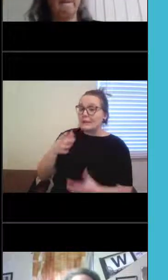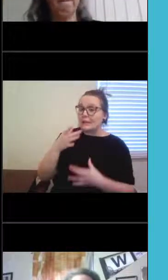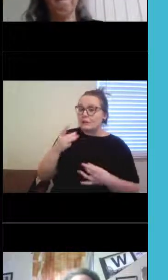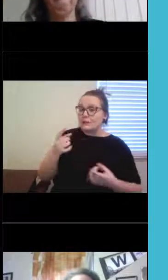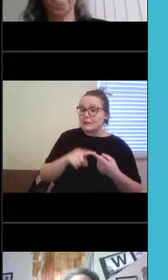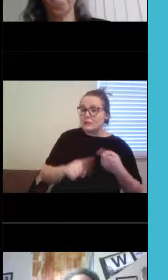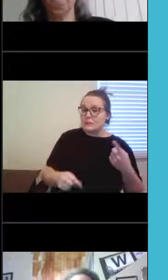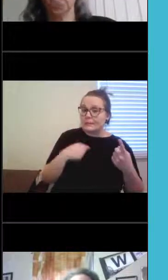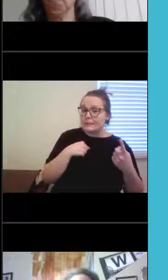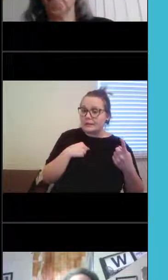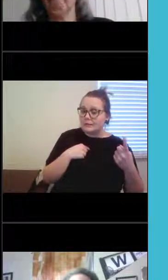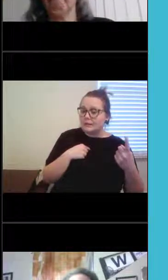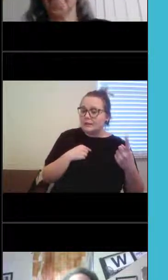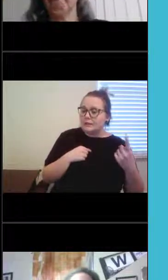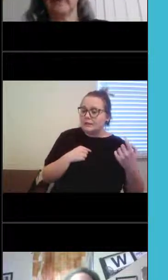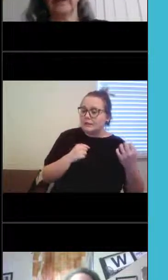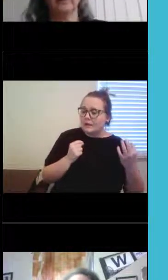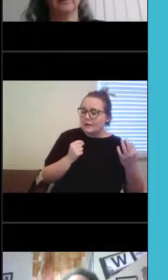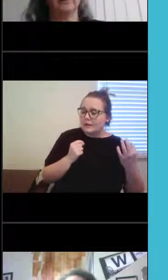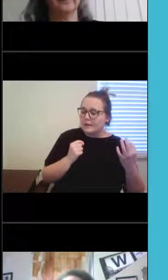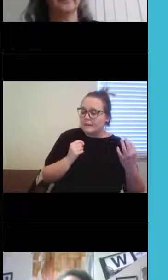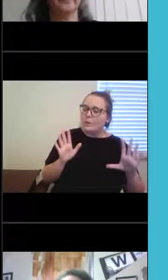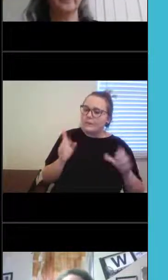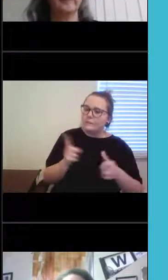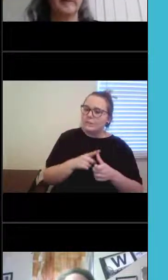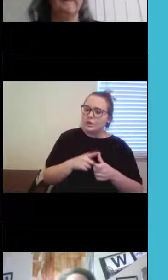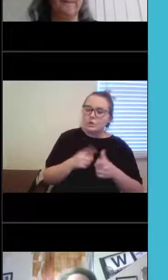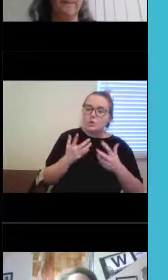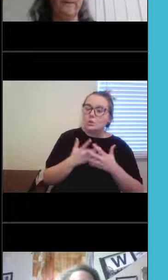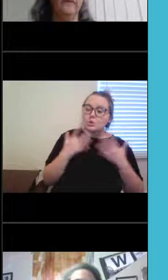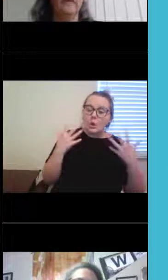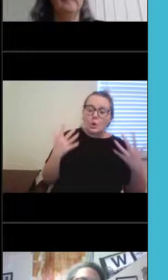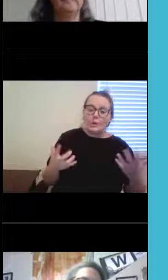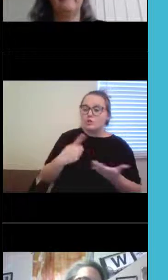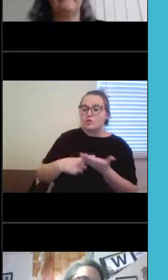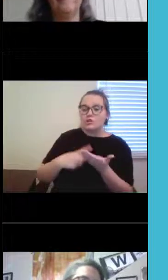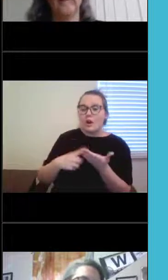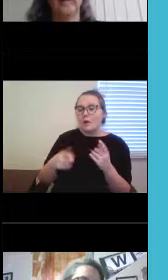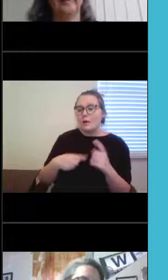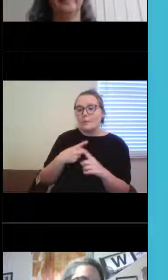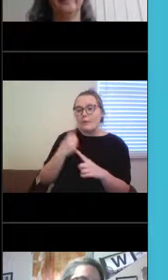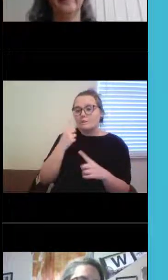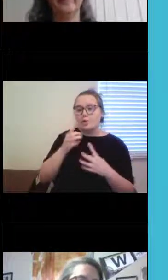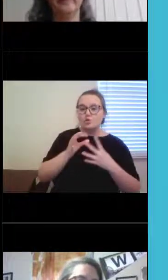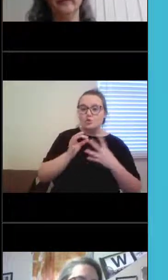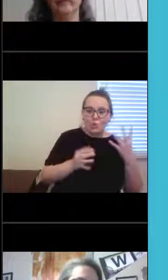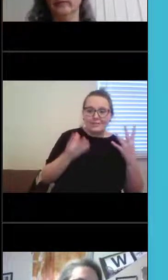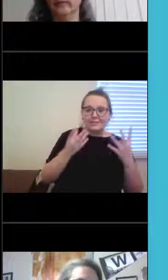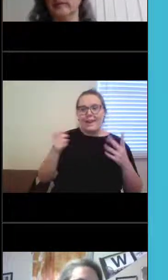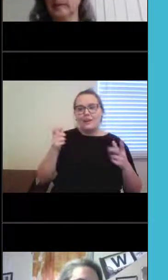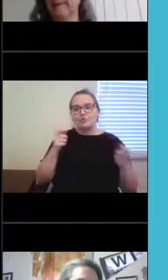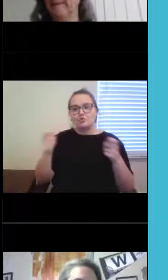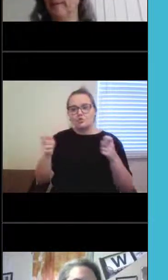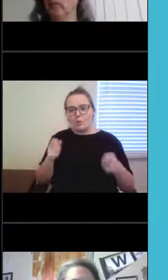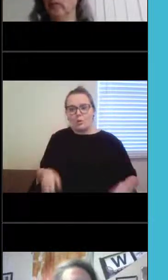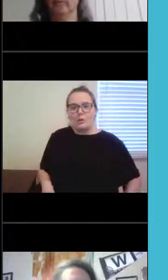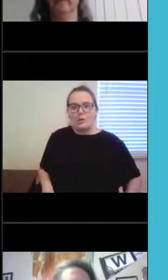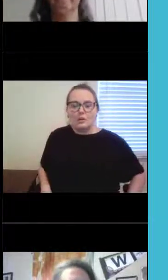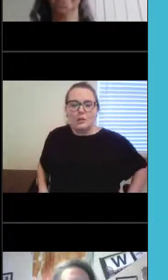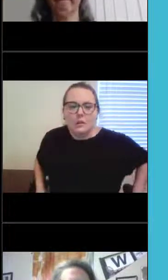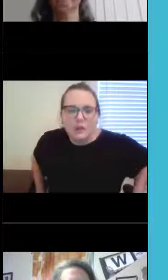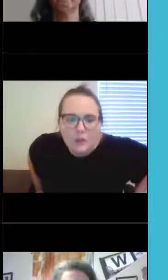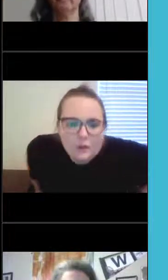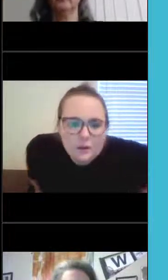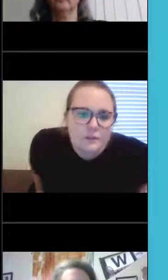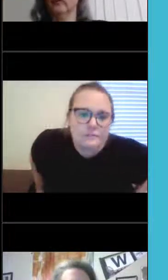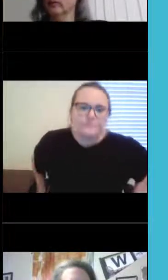me, well, first of all, there's so much to talk about with choice and control. But I also just